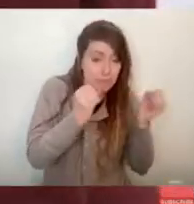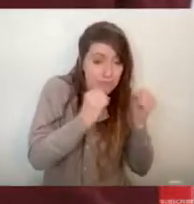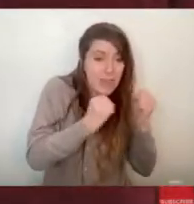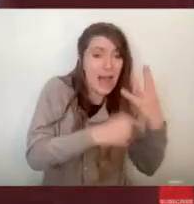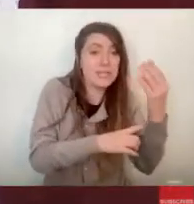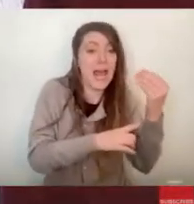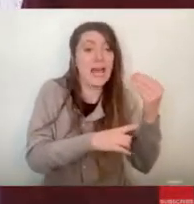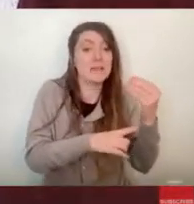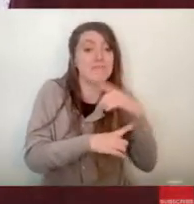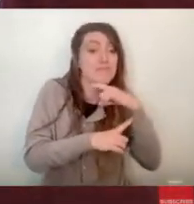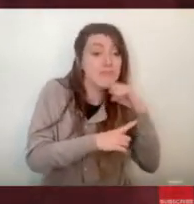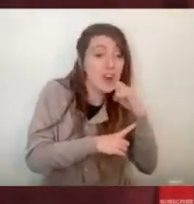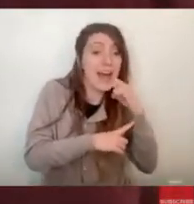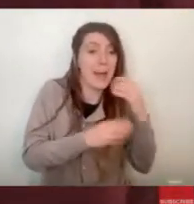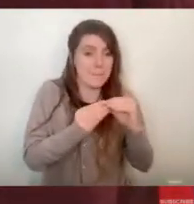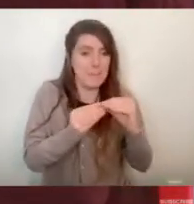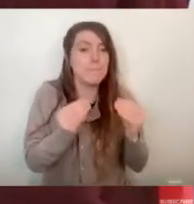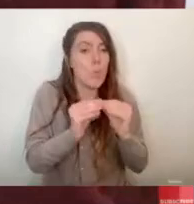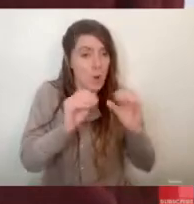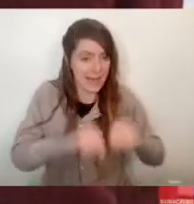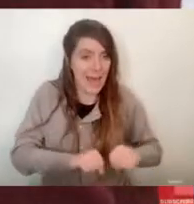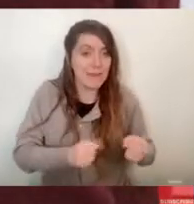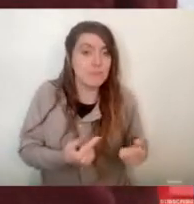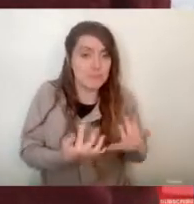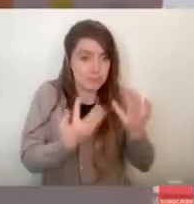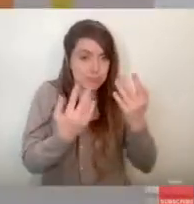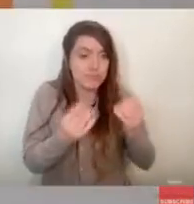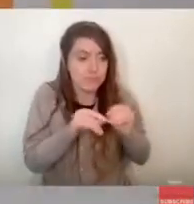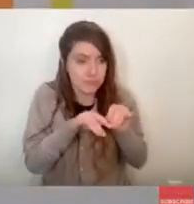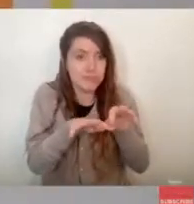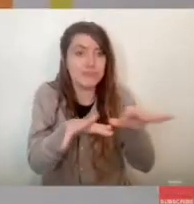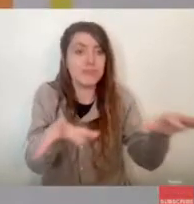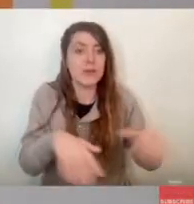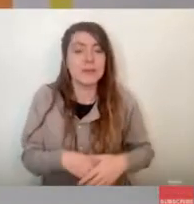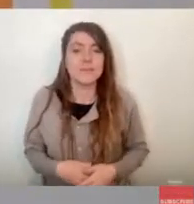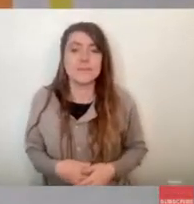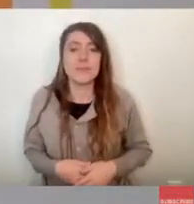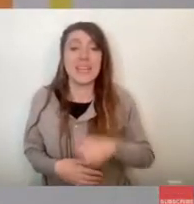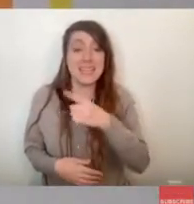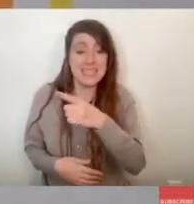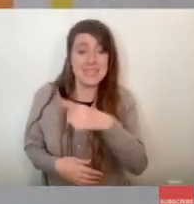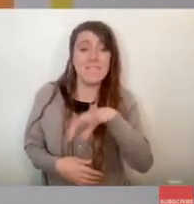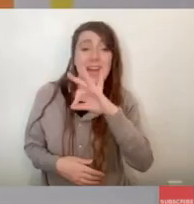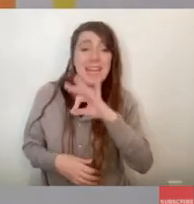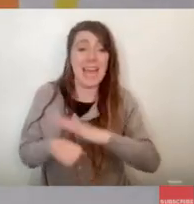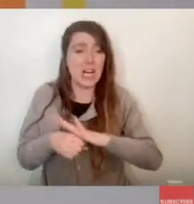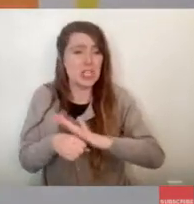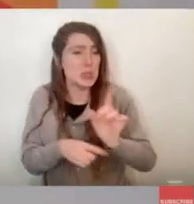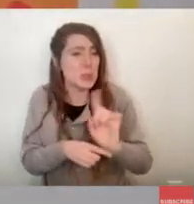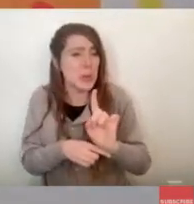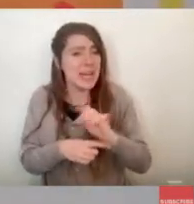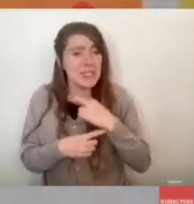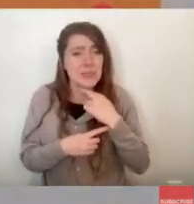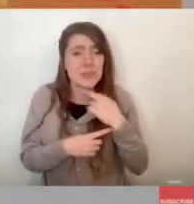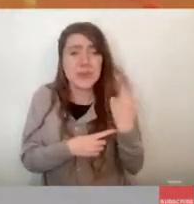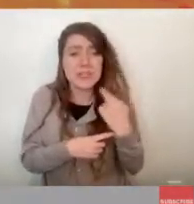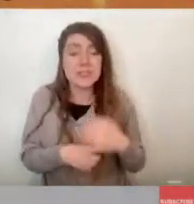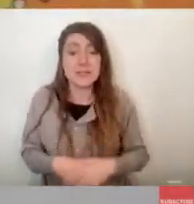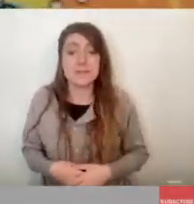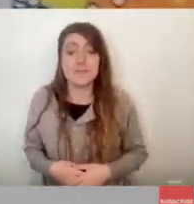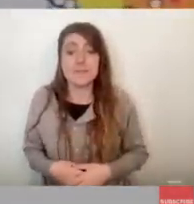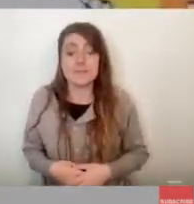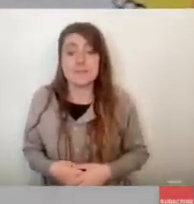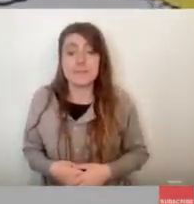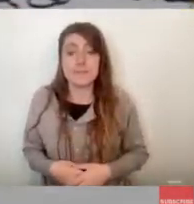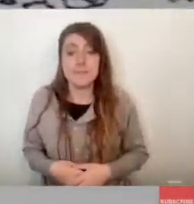take those factors into account and find the specific areas most at risk. This new method, the probability of